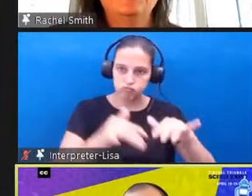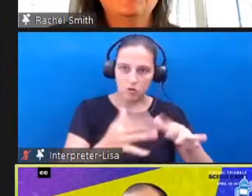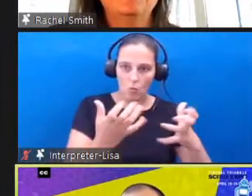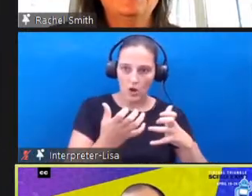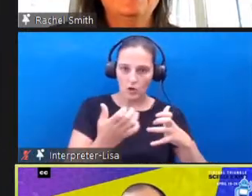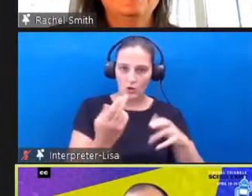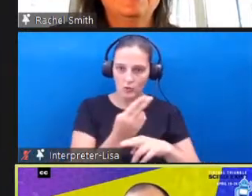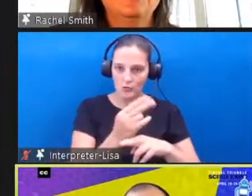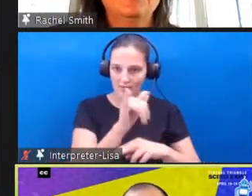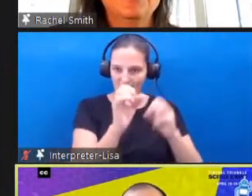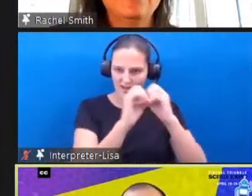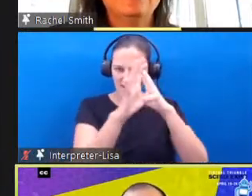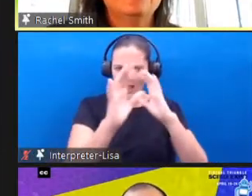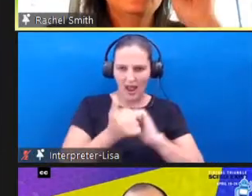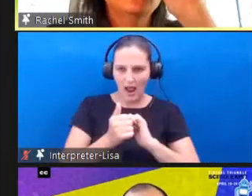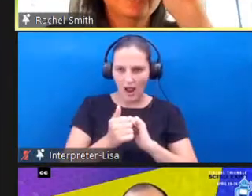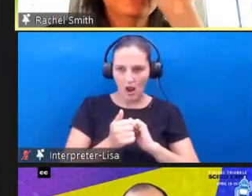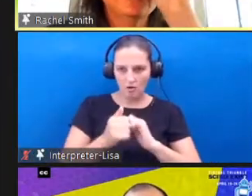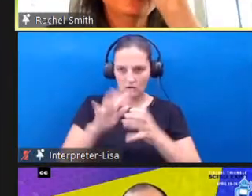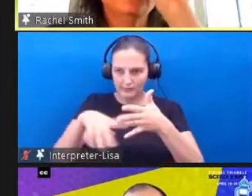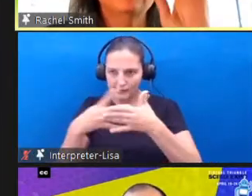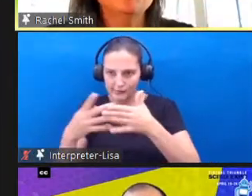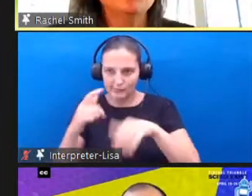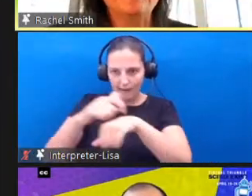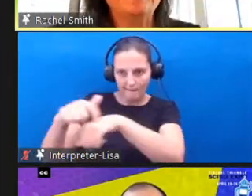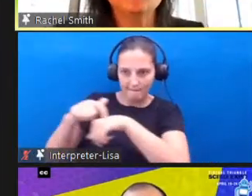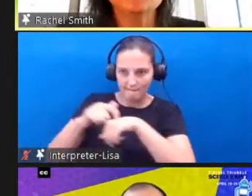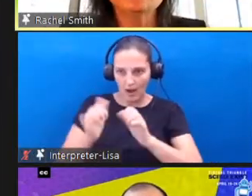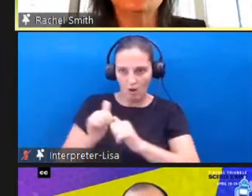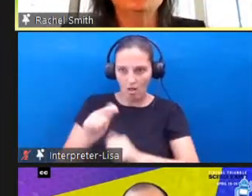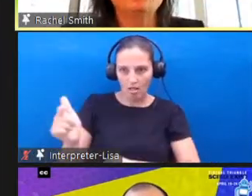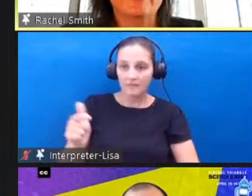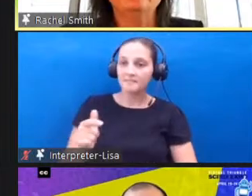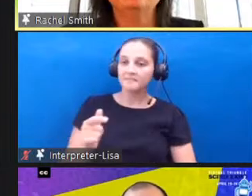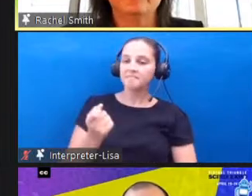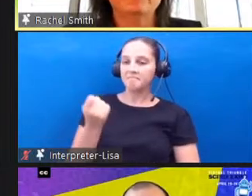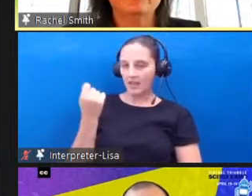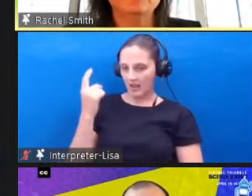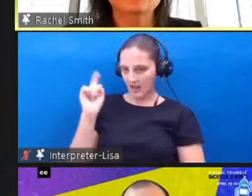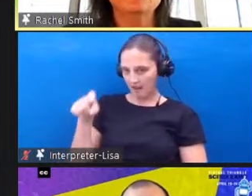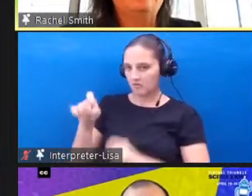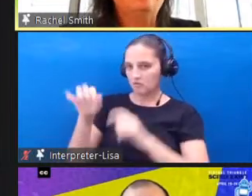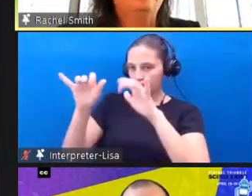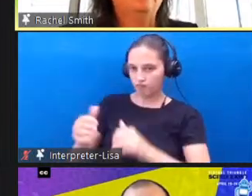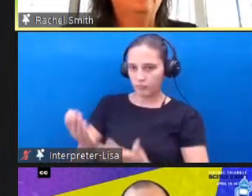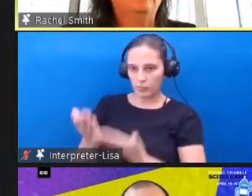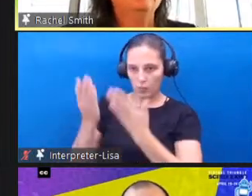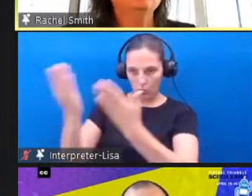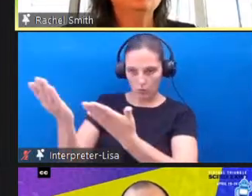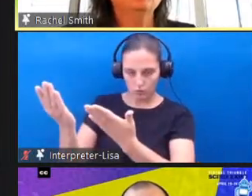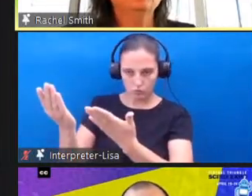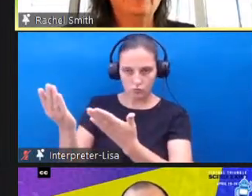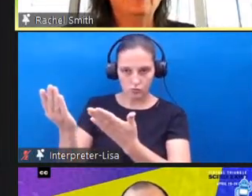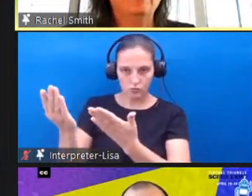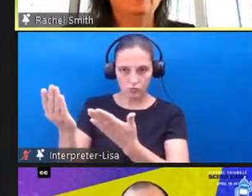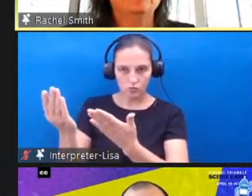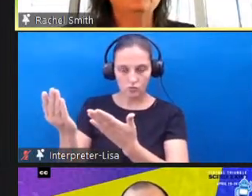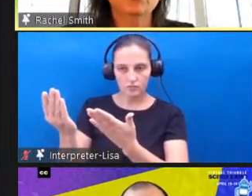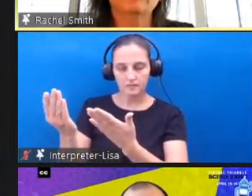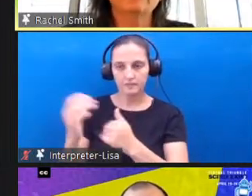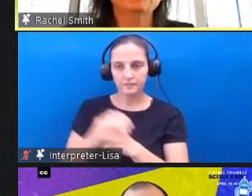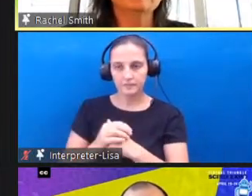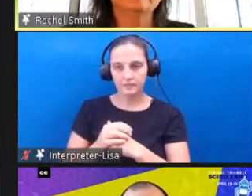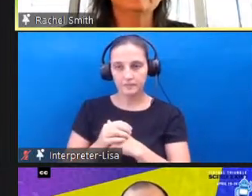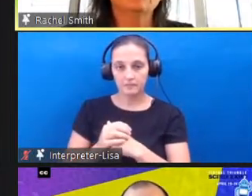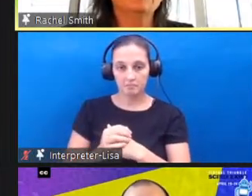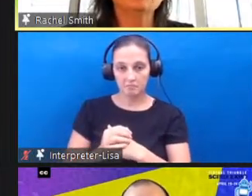between all the people researching outer space? Great question. These are proposals. So you write an observing proposal to